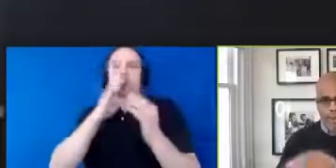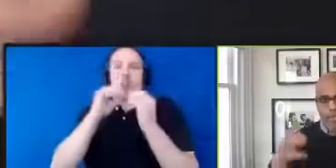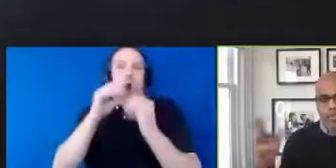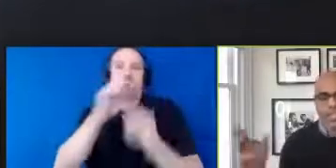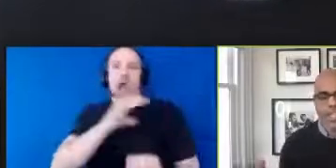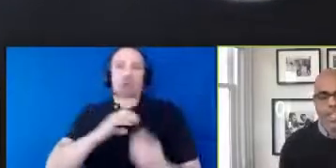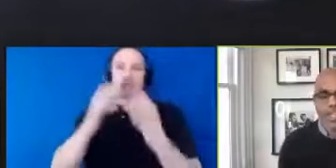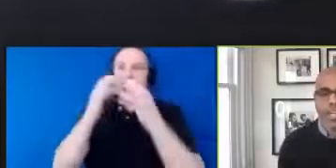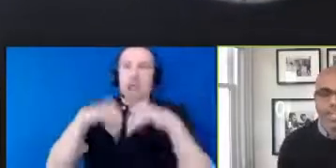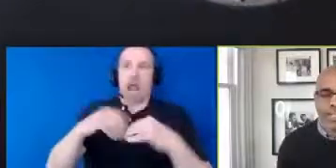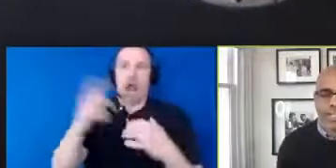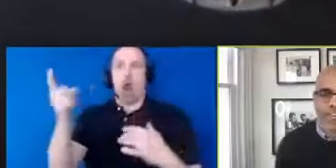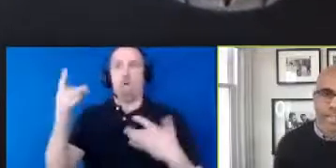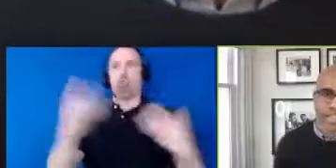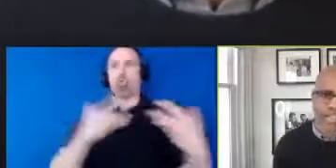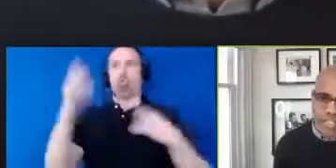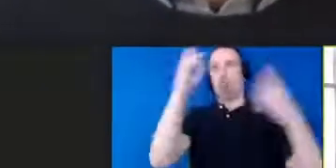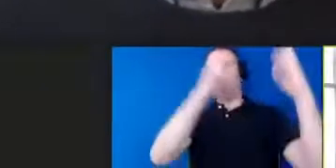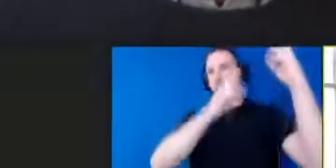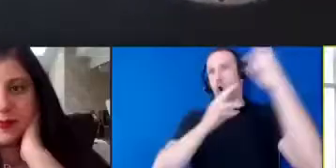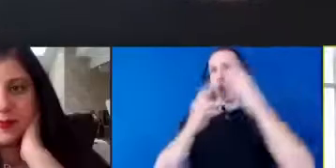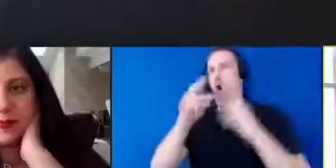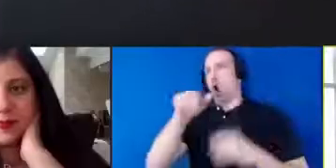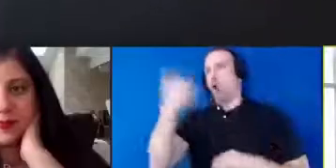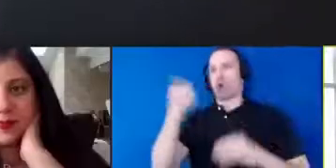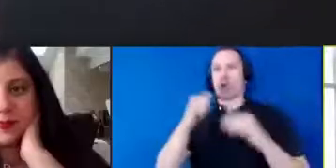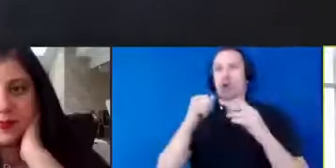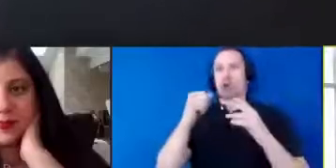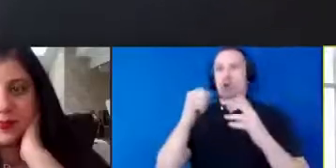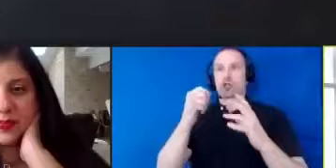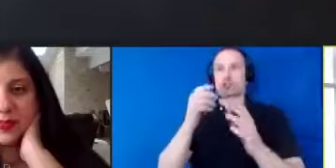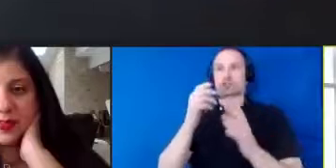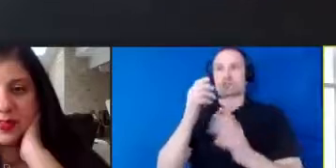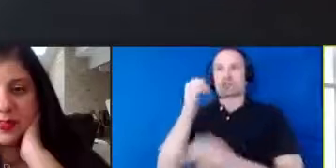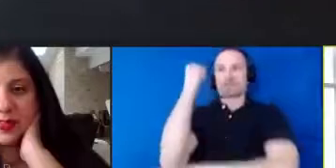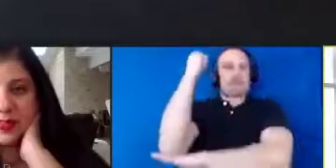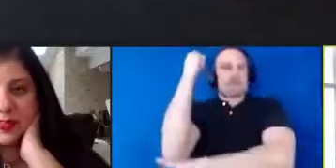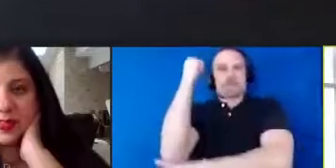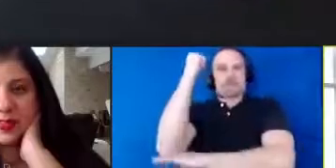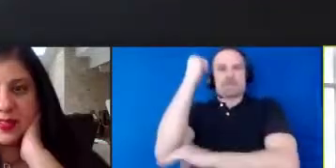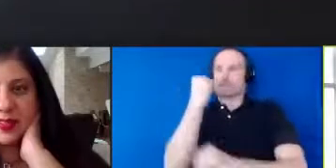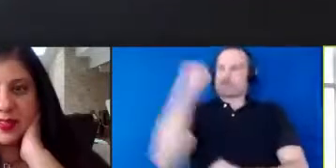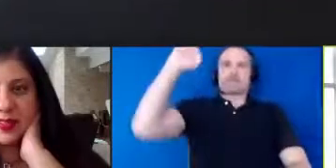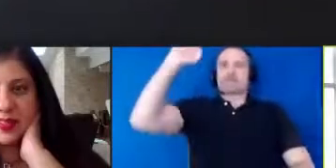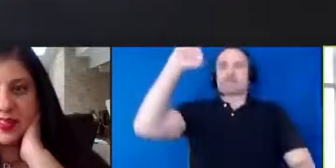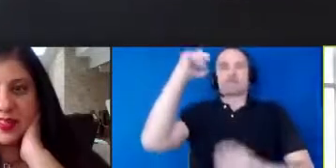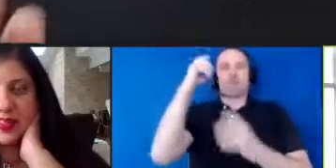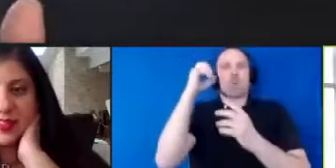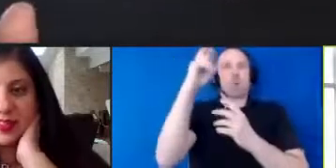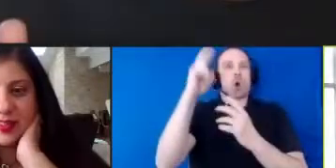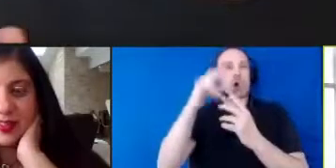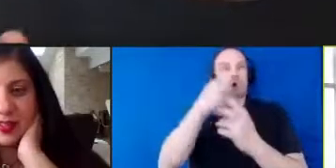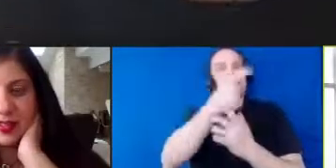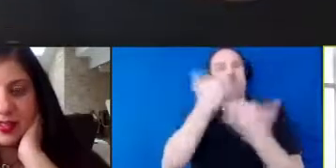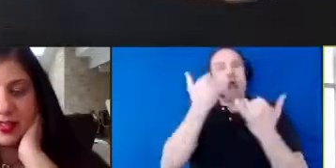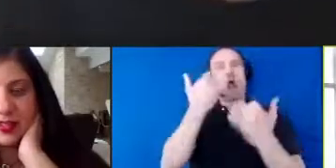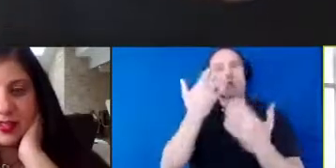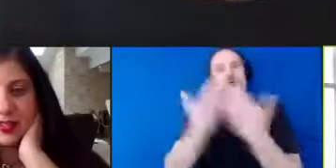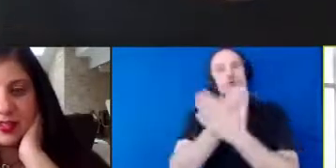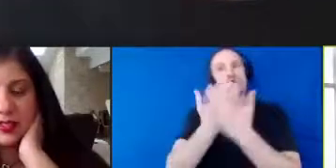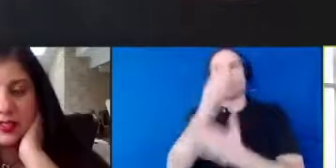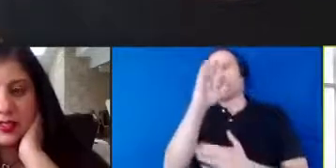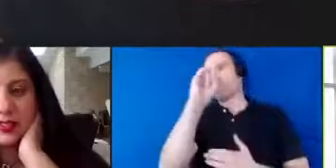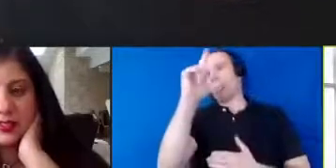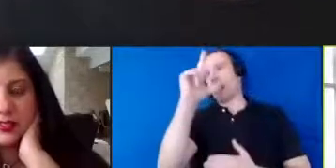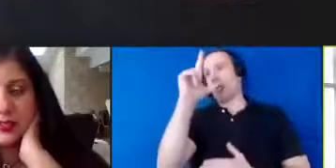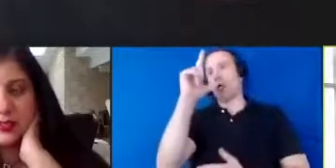about another insurrection taking place today because of the QAnon people. The bill in the Senate, I guess this is the last point about